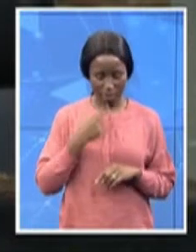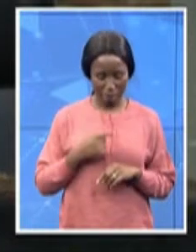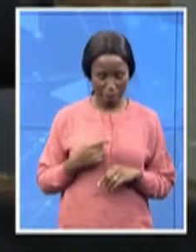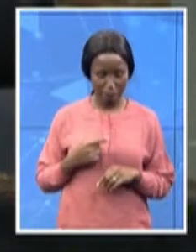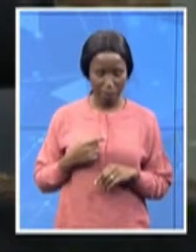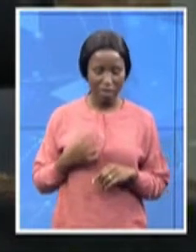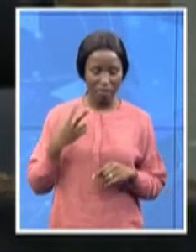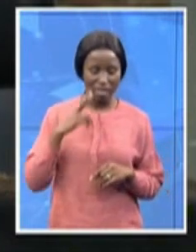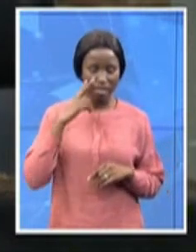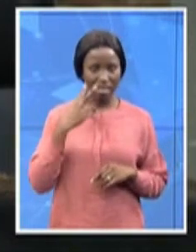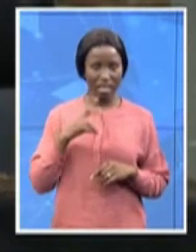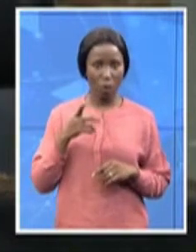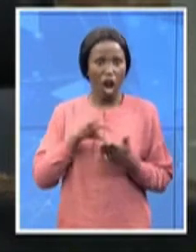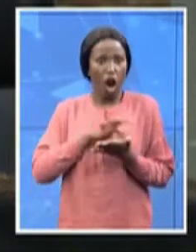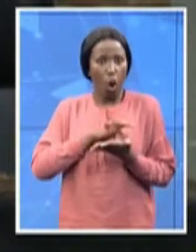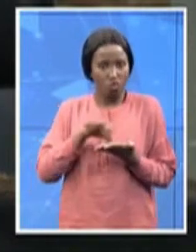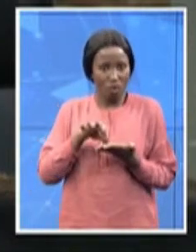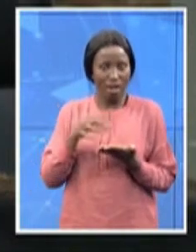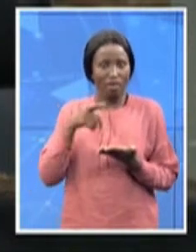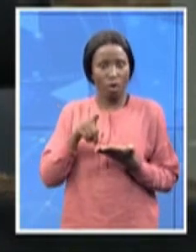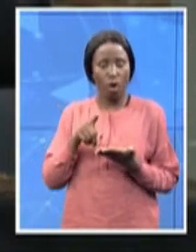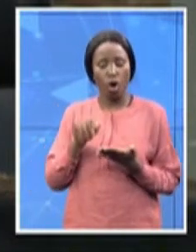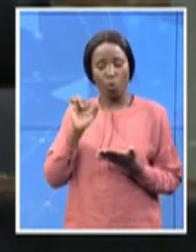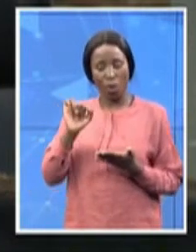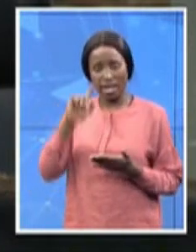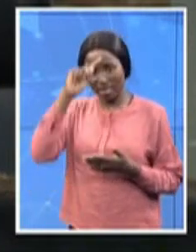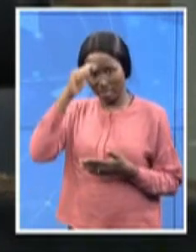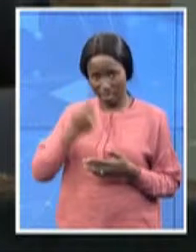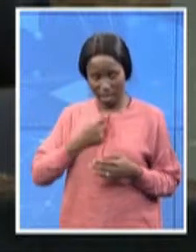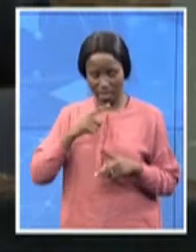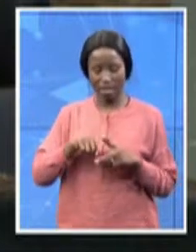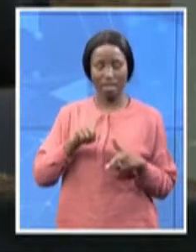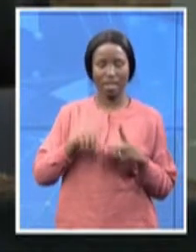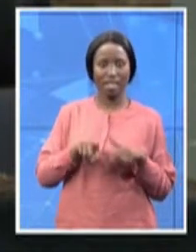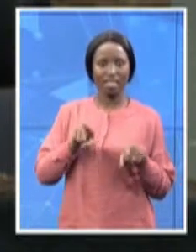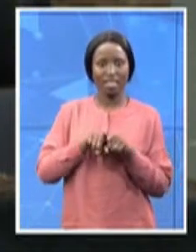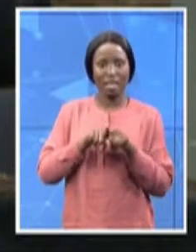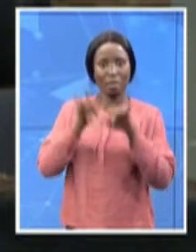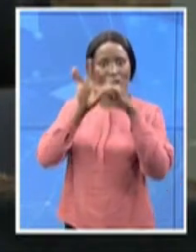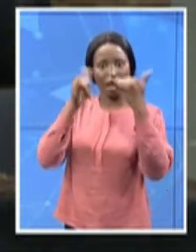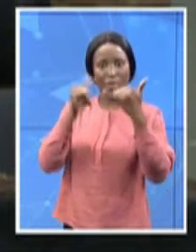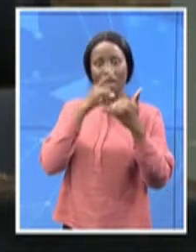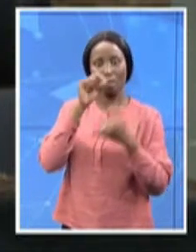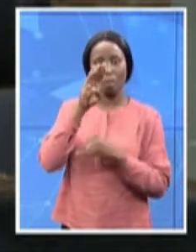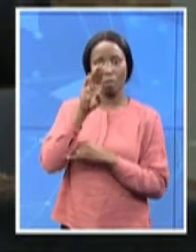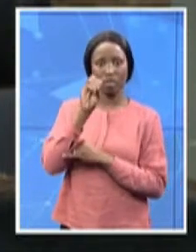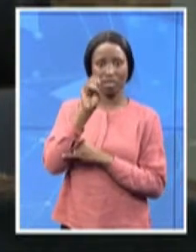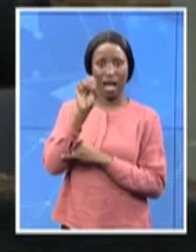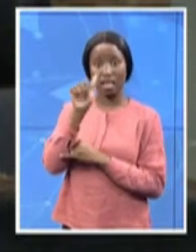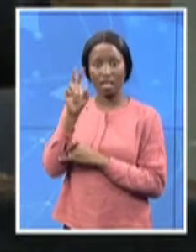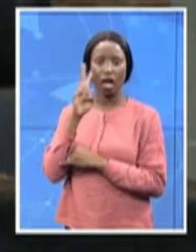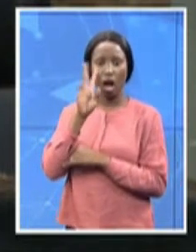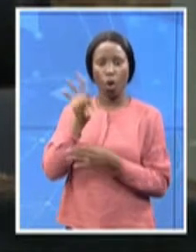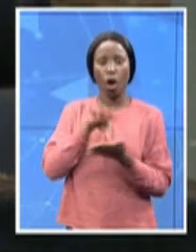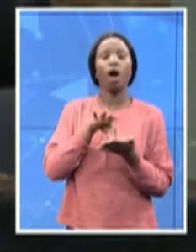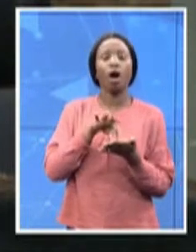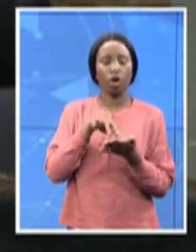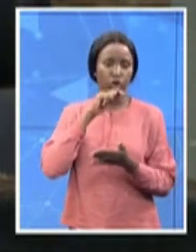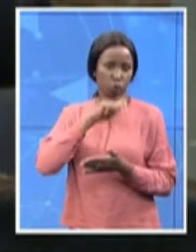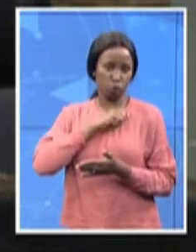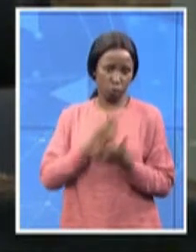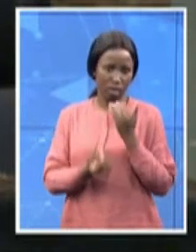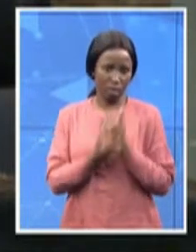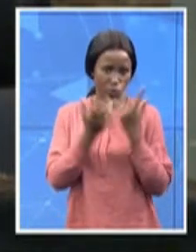son and African Global Operations, was true. The second was whether the President had deliberately